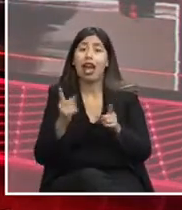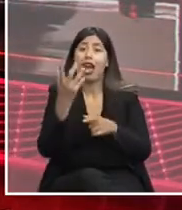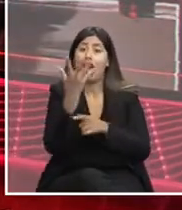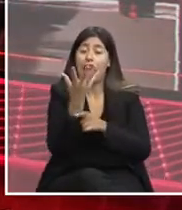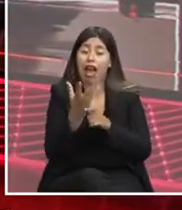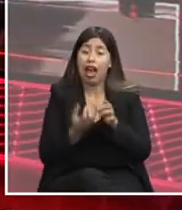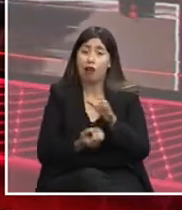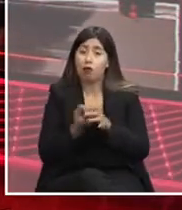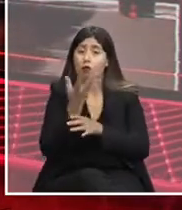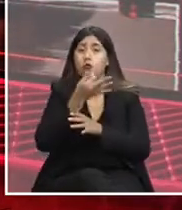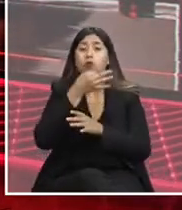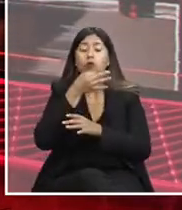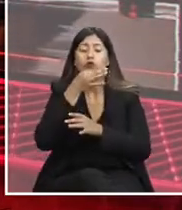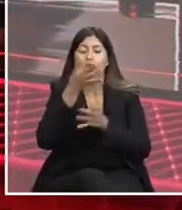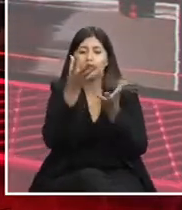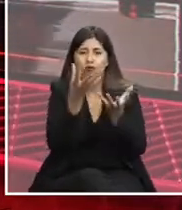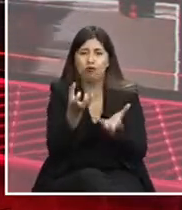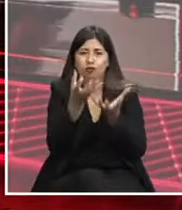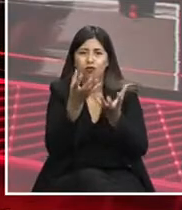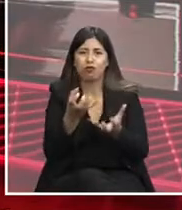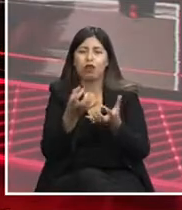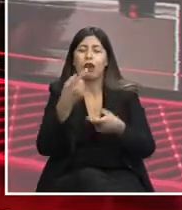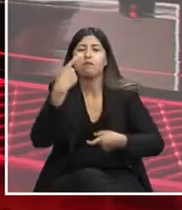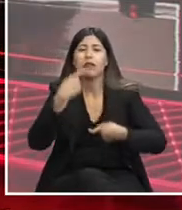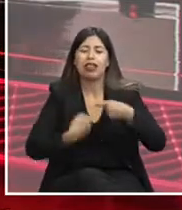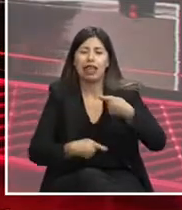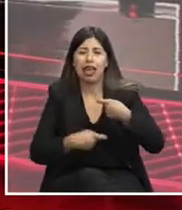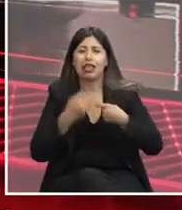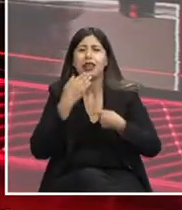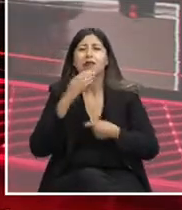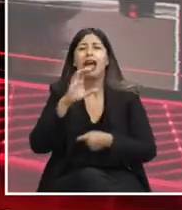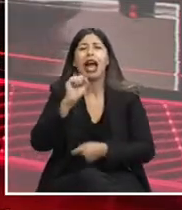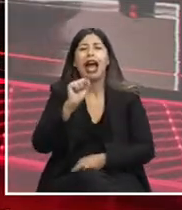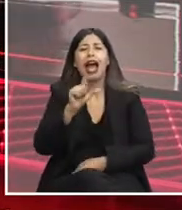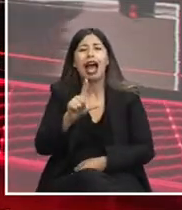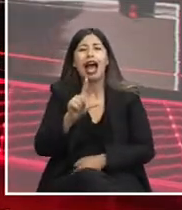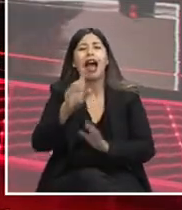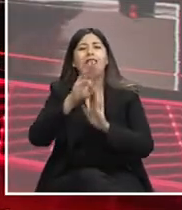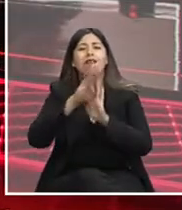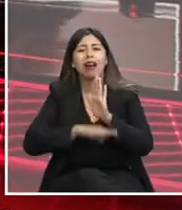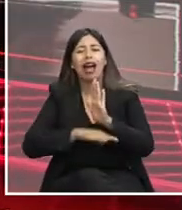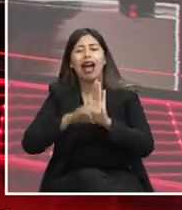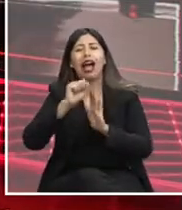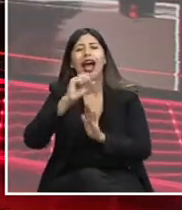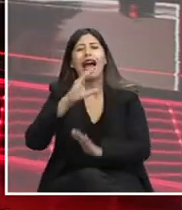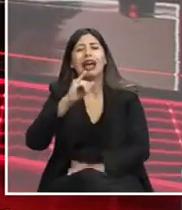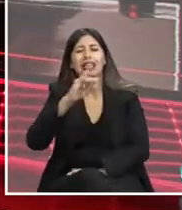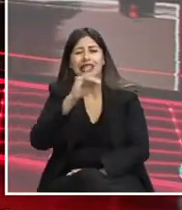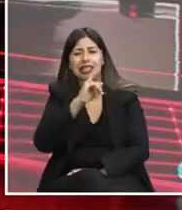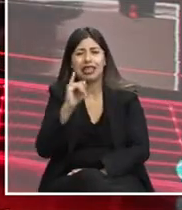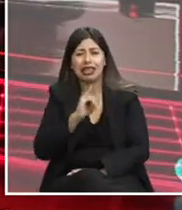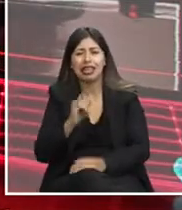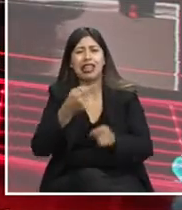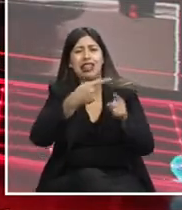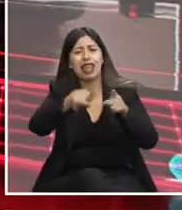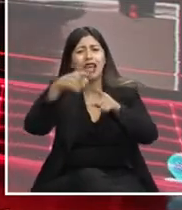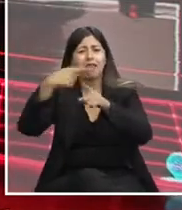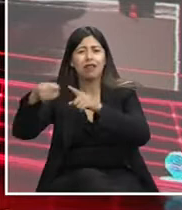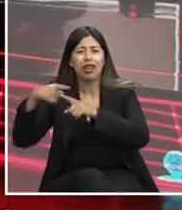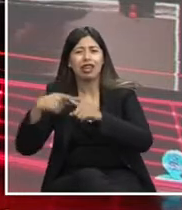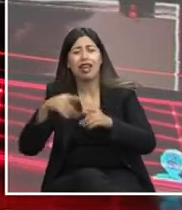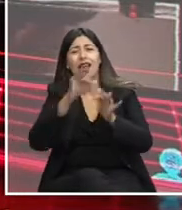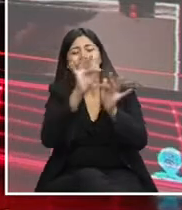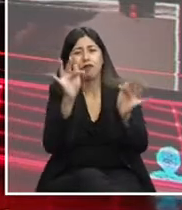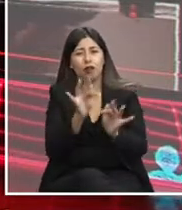which provides the communities ways in which they can start to purify their own water and take control of the situation. My colleague in